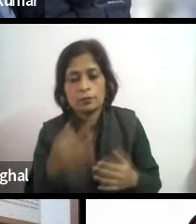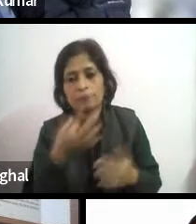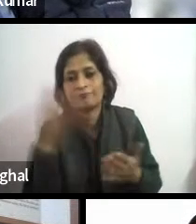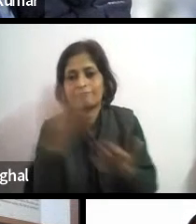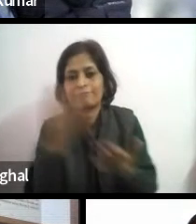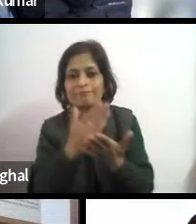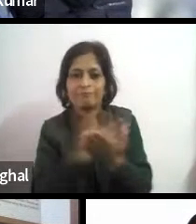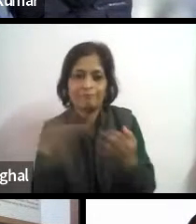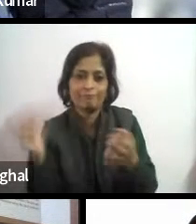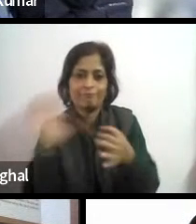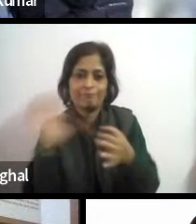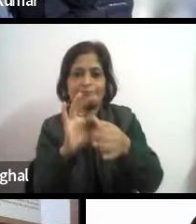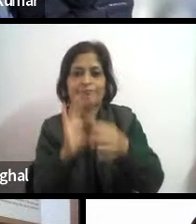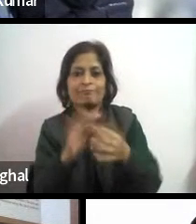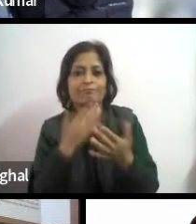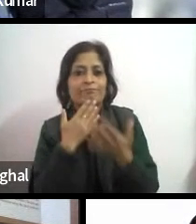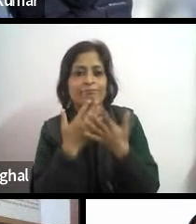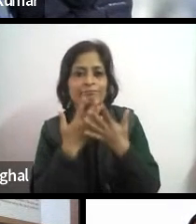Namaskar.